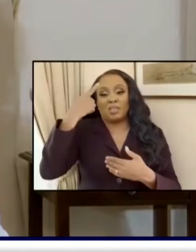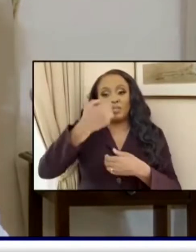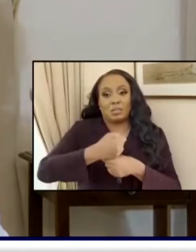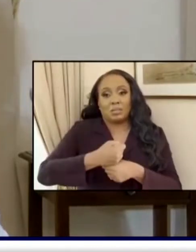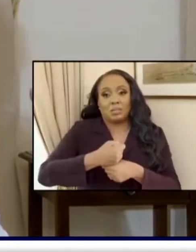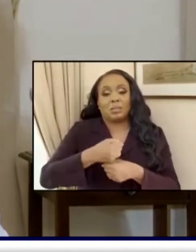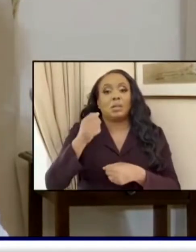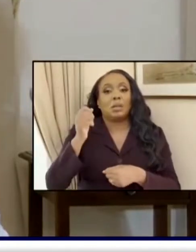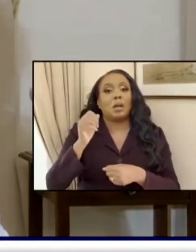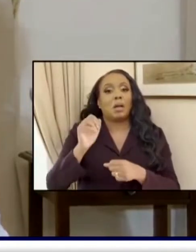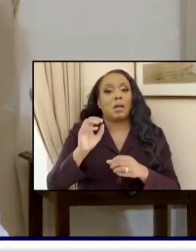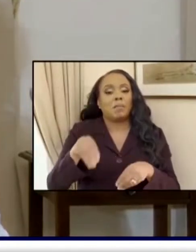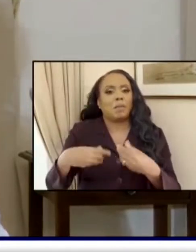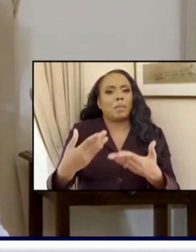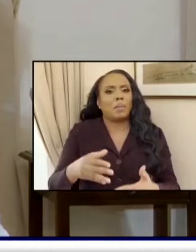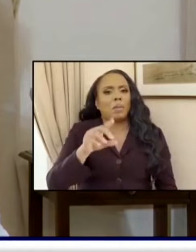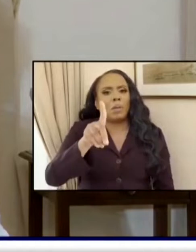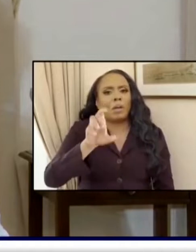150 million,